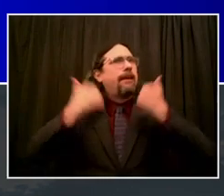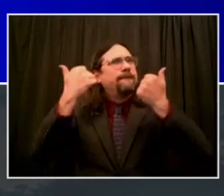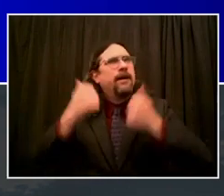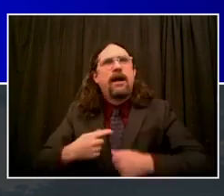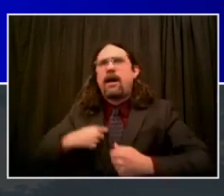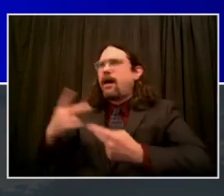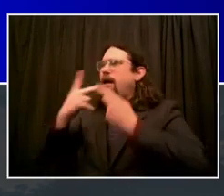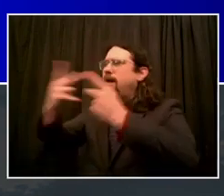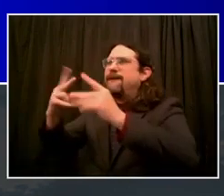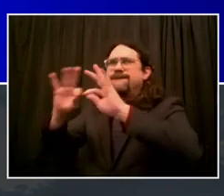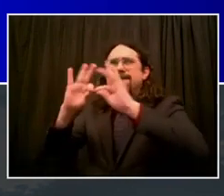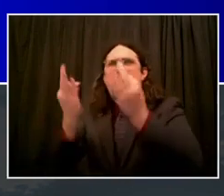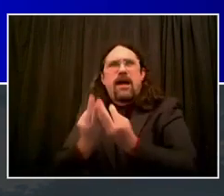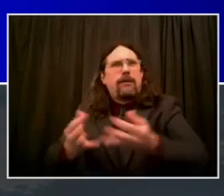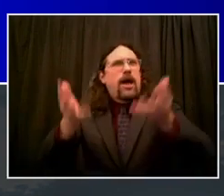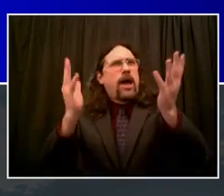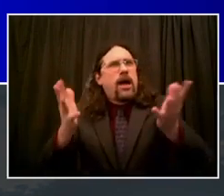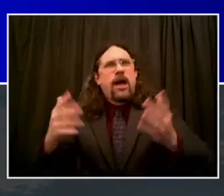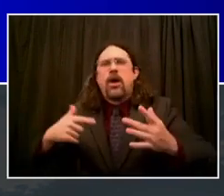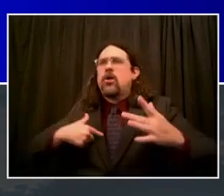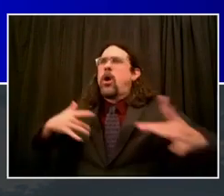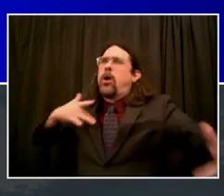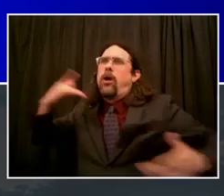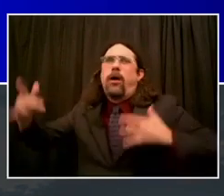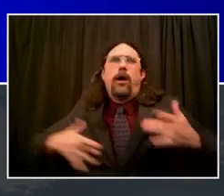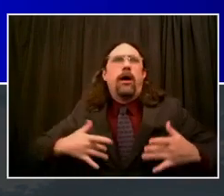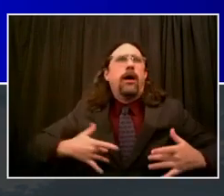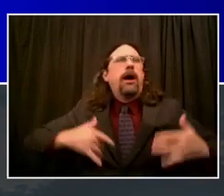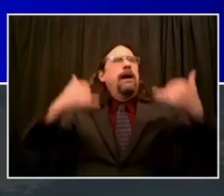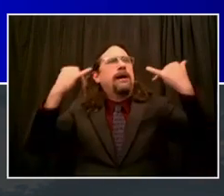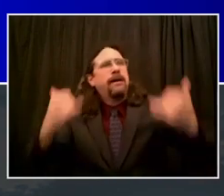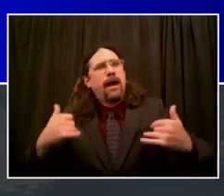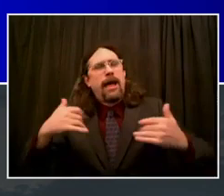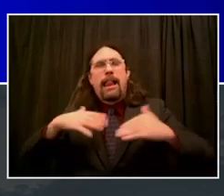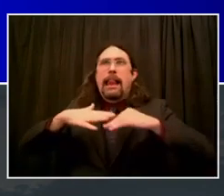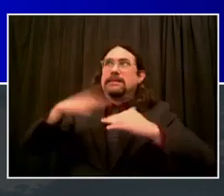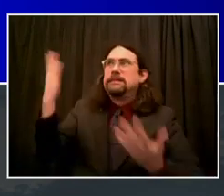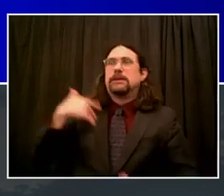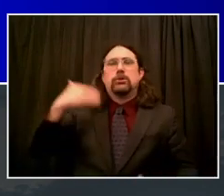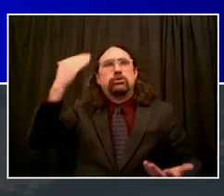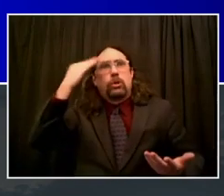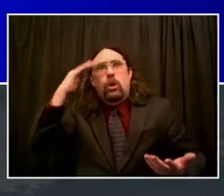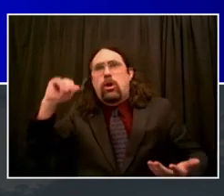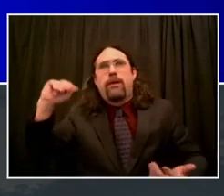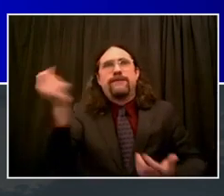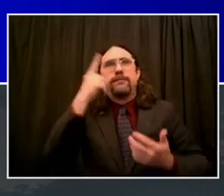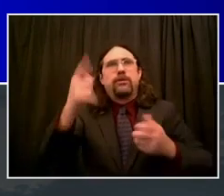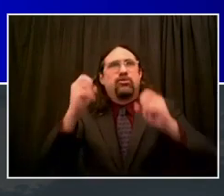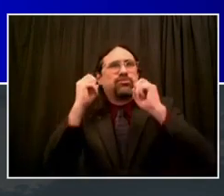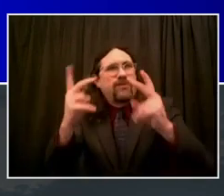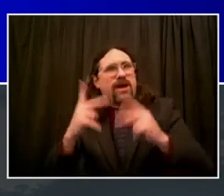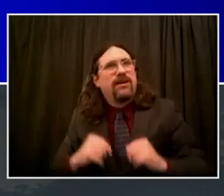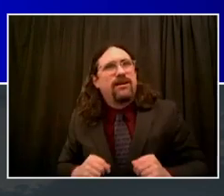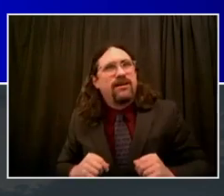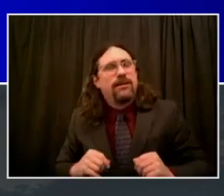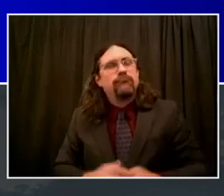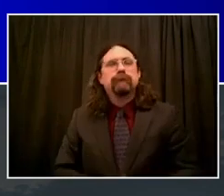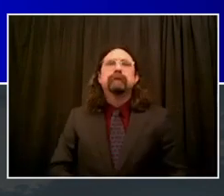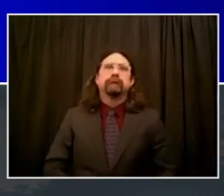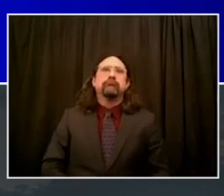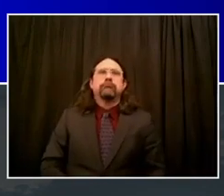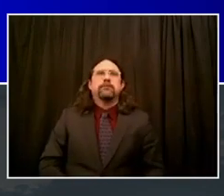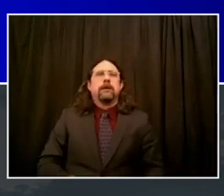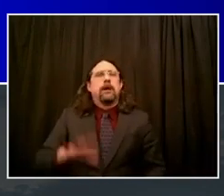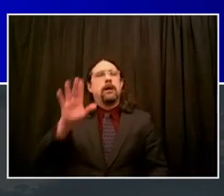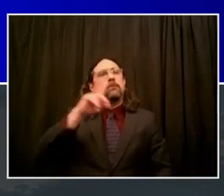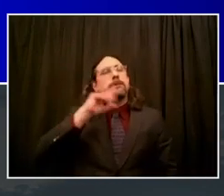know everybody is okay and they know I'm okay." Isn't that the most basic thing that every family wants to feel?